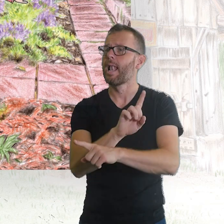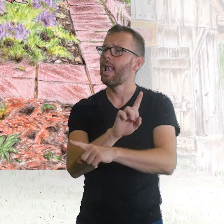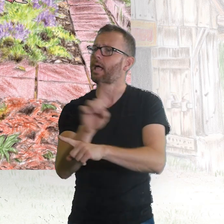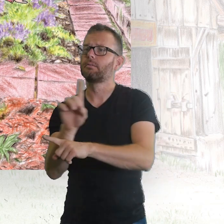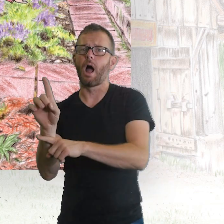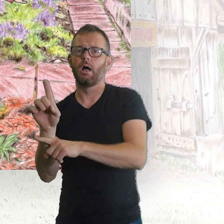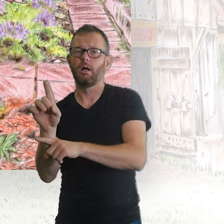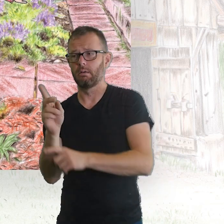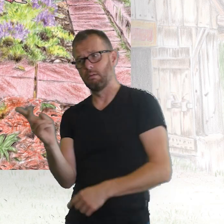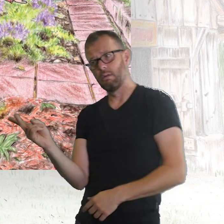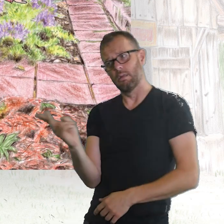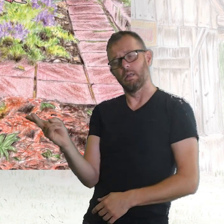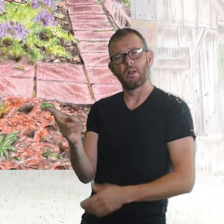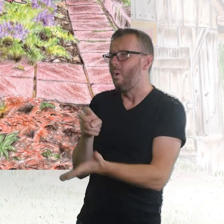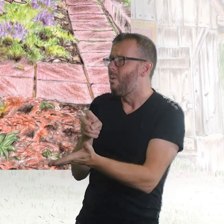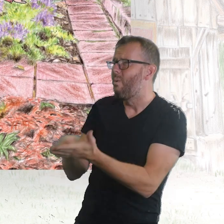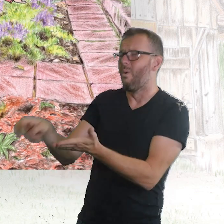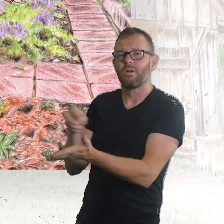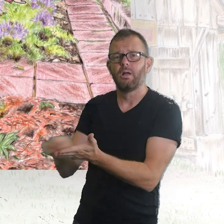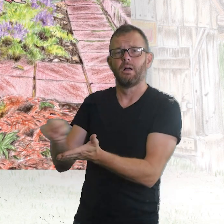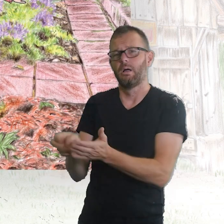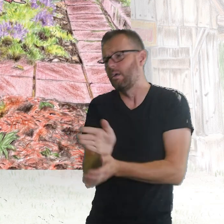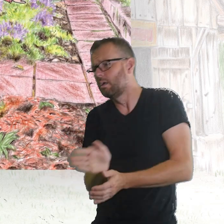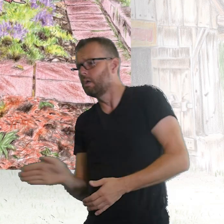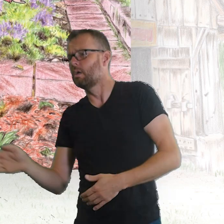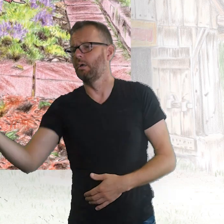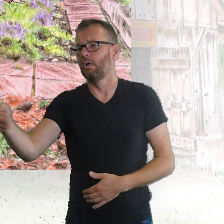Later, they walked around the Pilgrim Herb Garden.